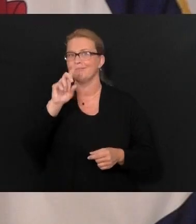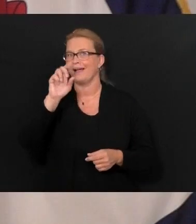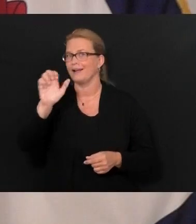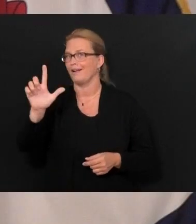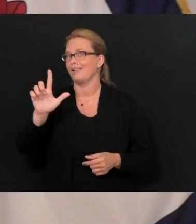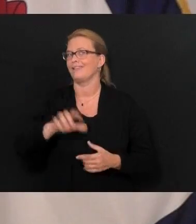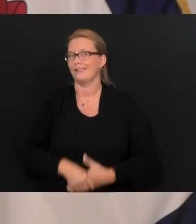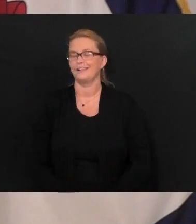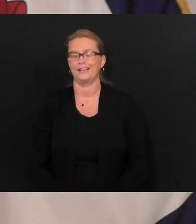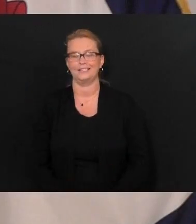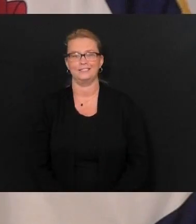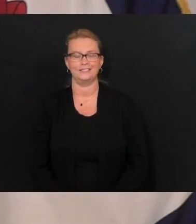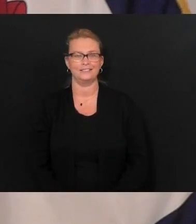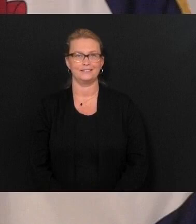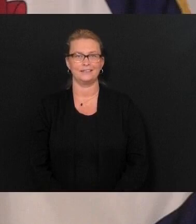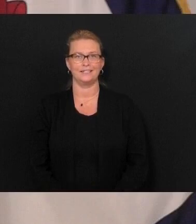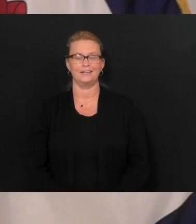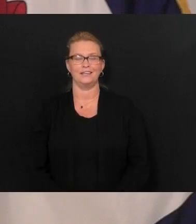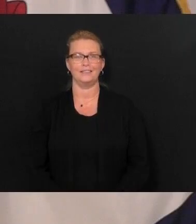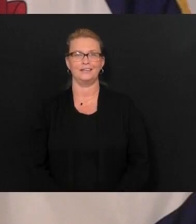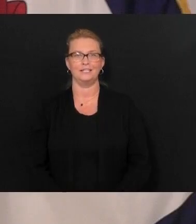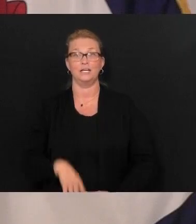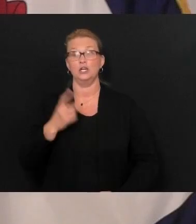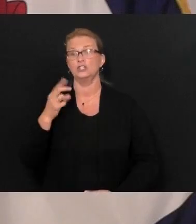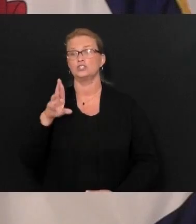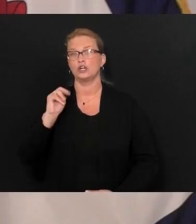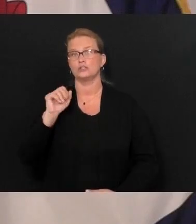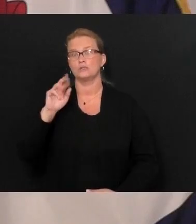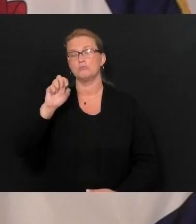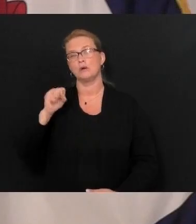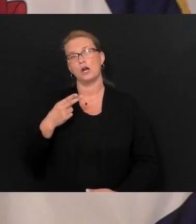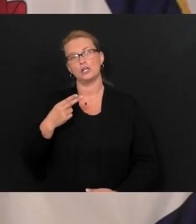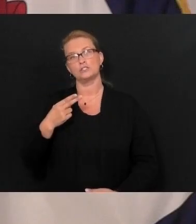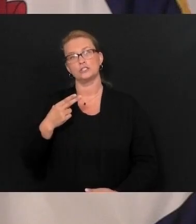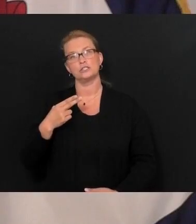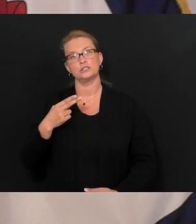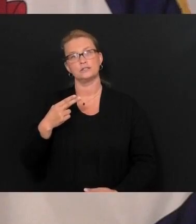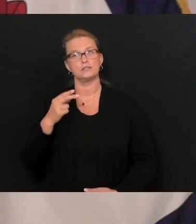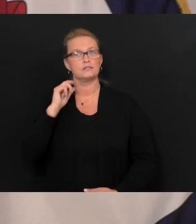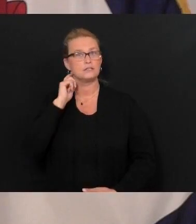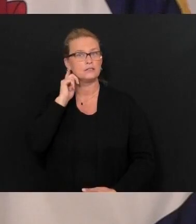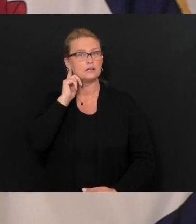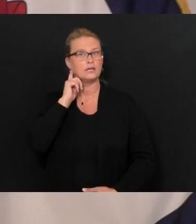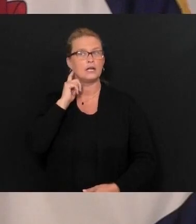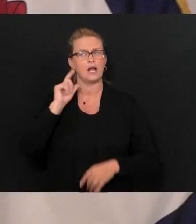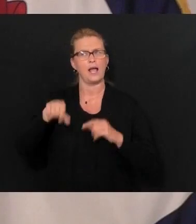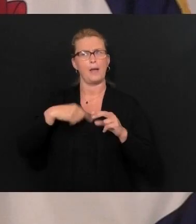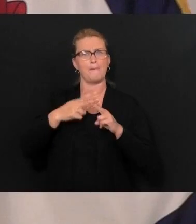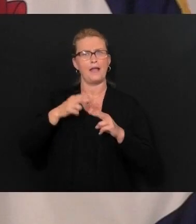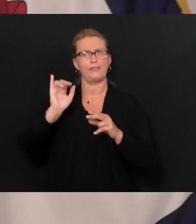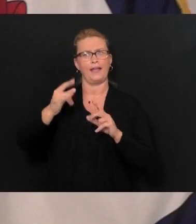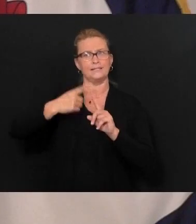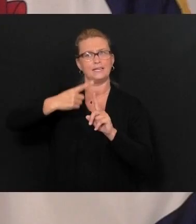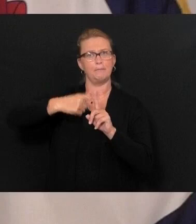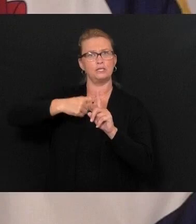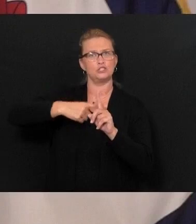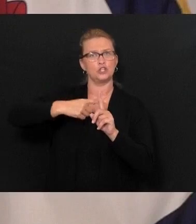and as far as Dr. Marsh, commenting or whatever on the 38 degrees,